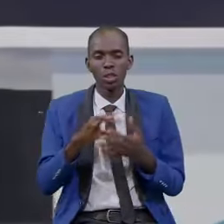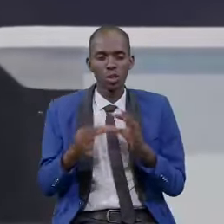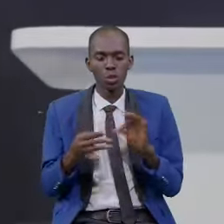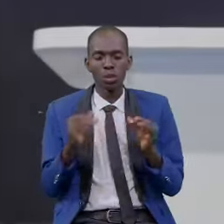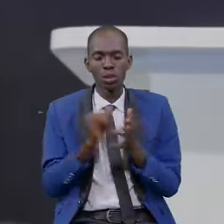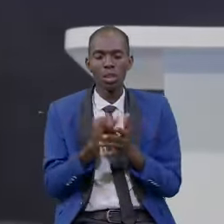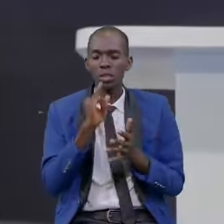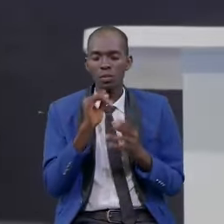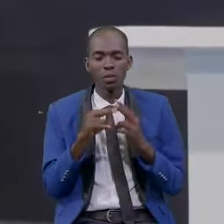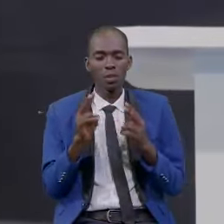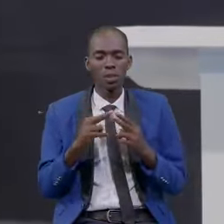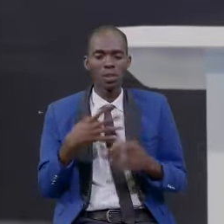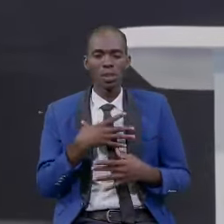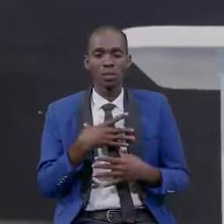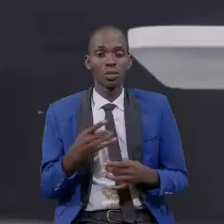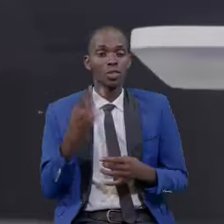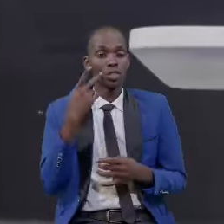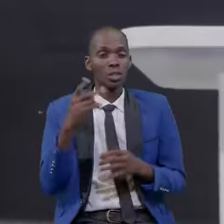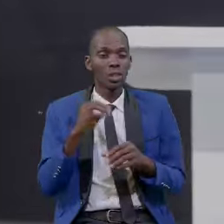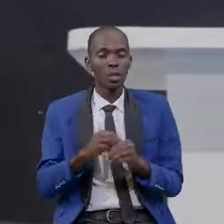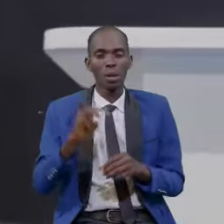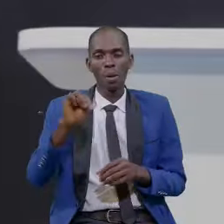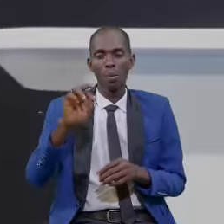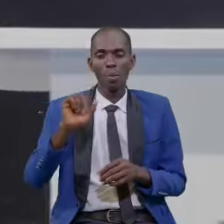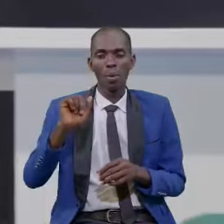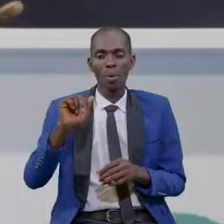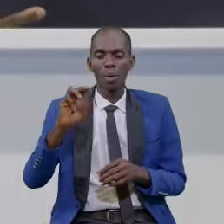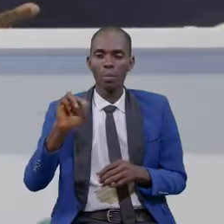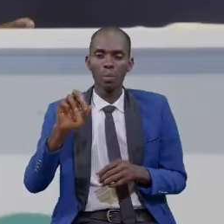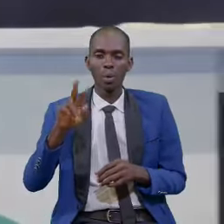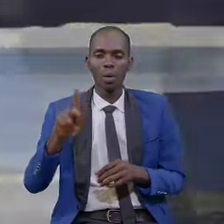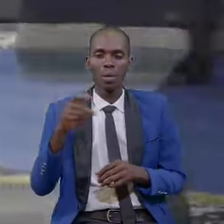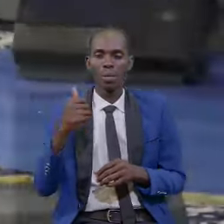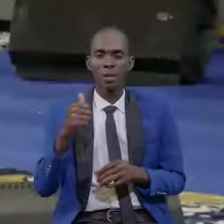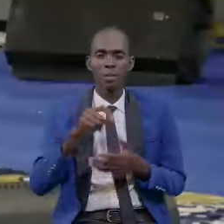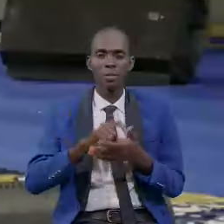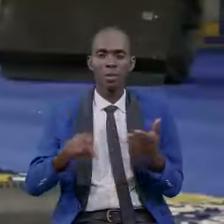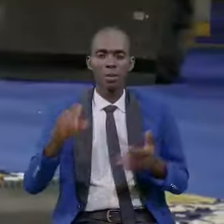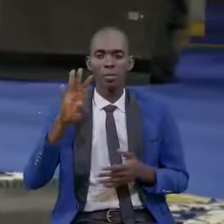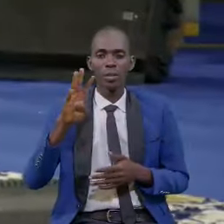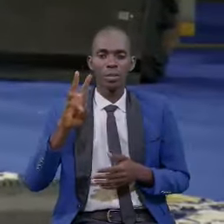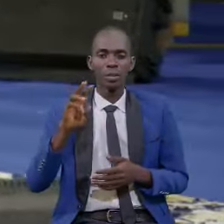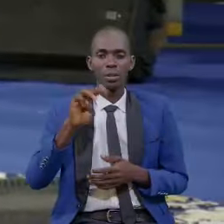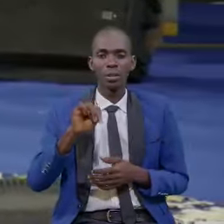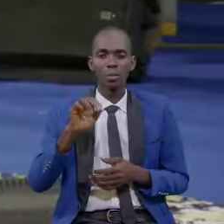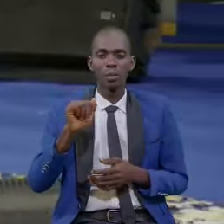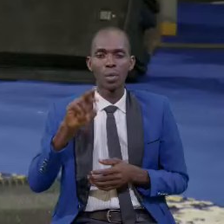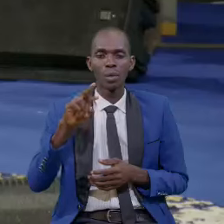chapter 10, verse 46. Mark chapter 10, reading from